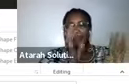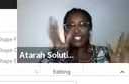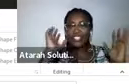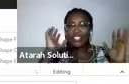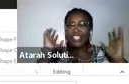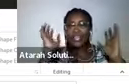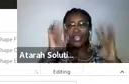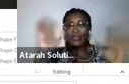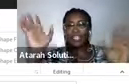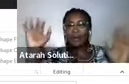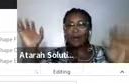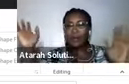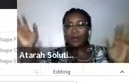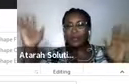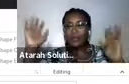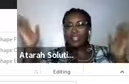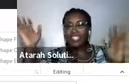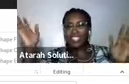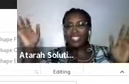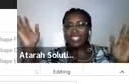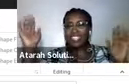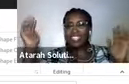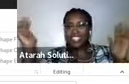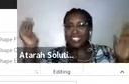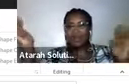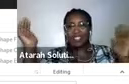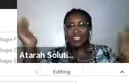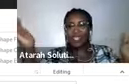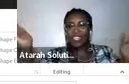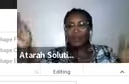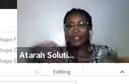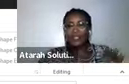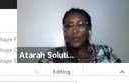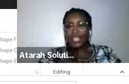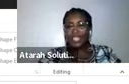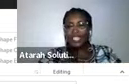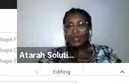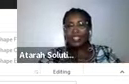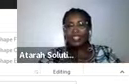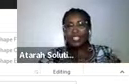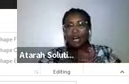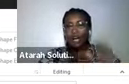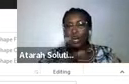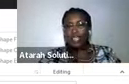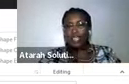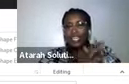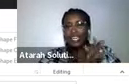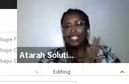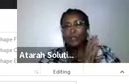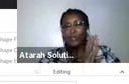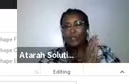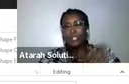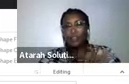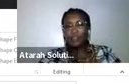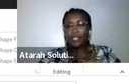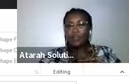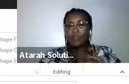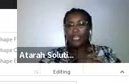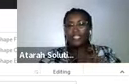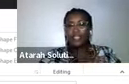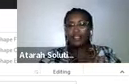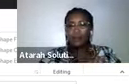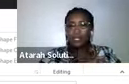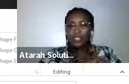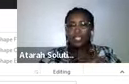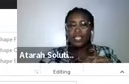fresh Atutaki Mahoma. We don't want the dust that has been happening. So we clean. You can check all these guys out on their Facebook